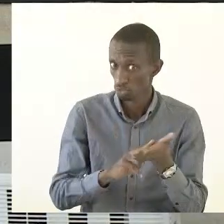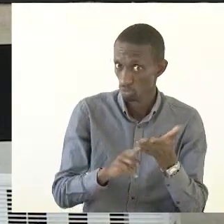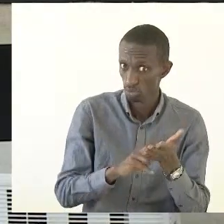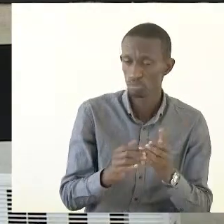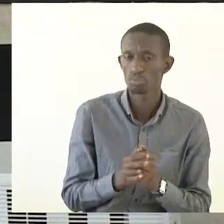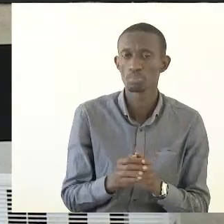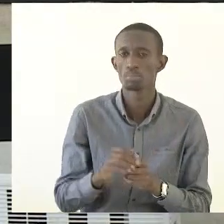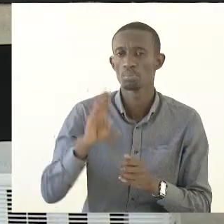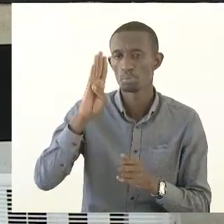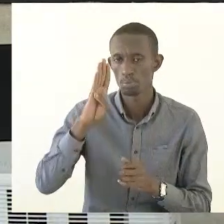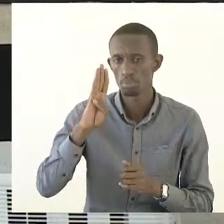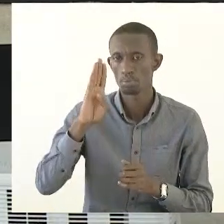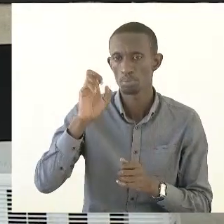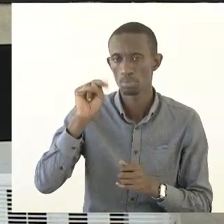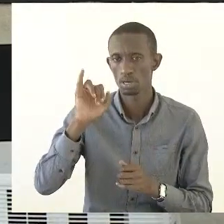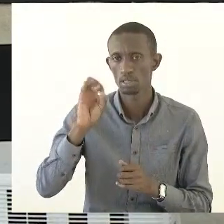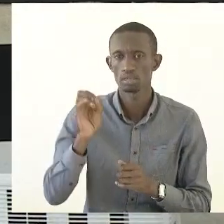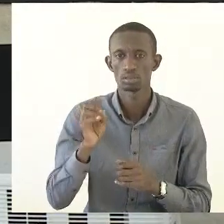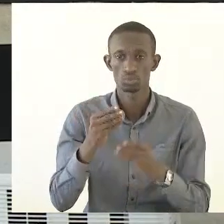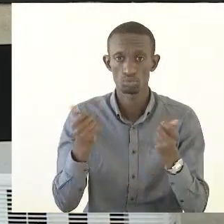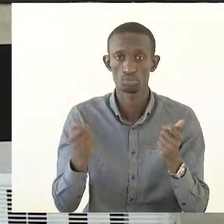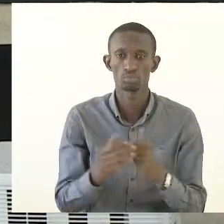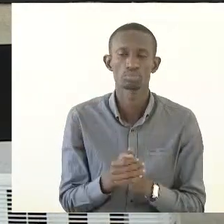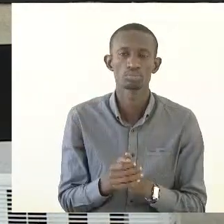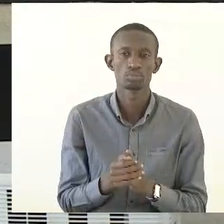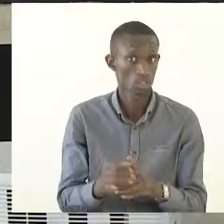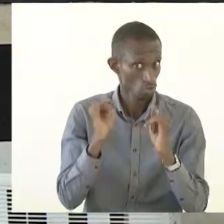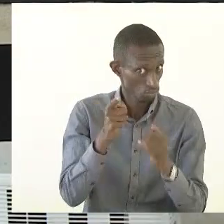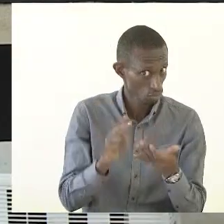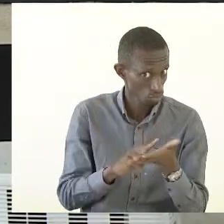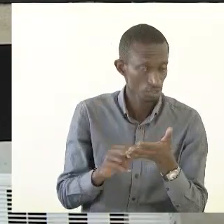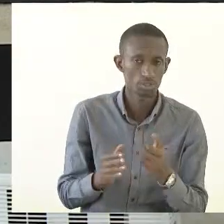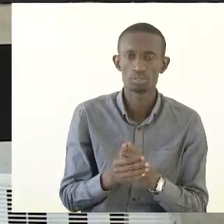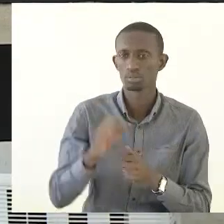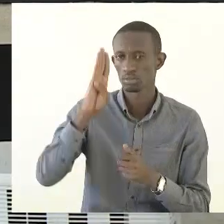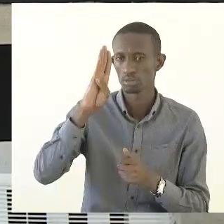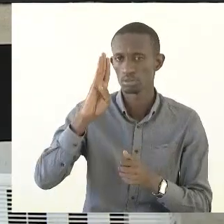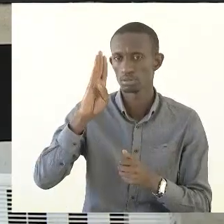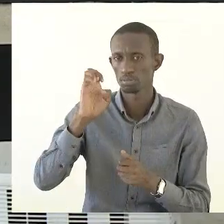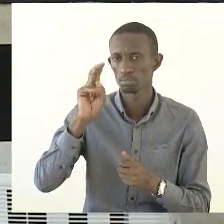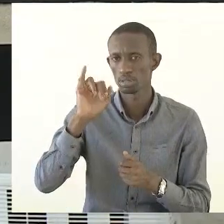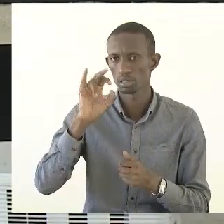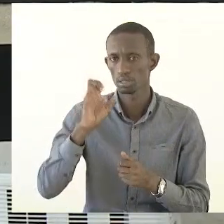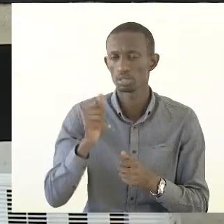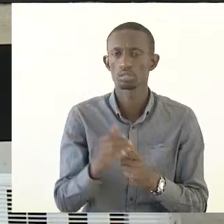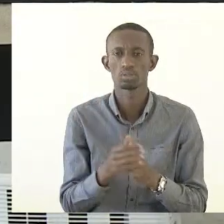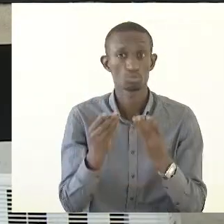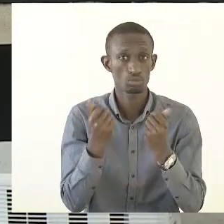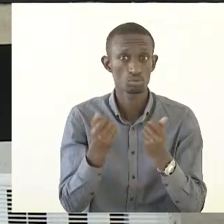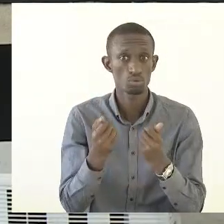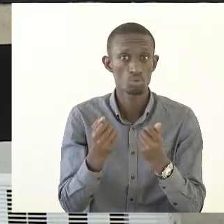solution, and once you use the Bendick solution, which is a test for reducing